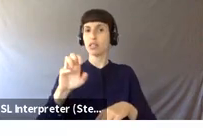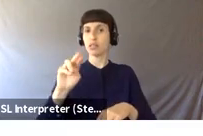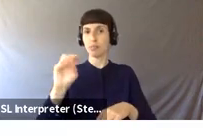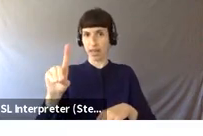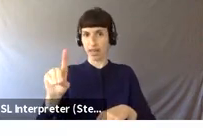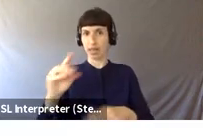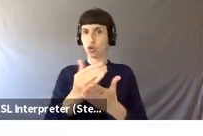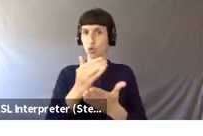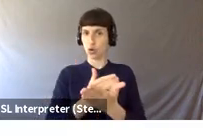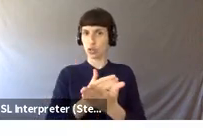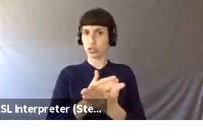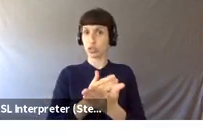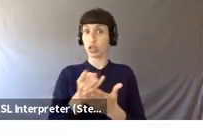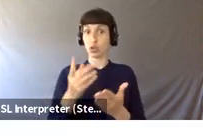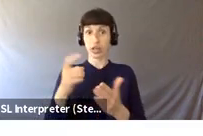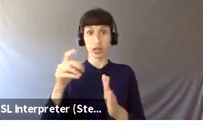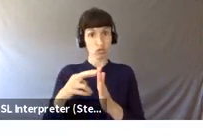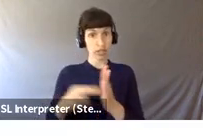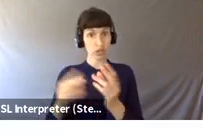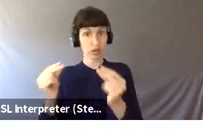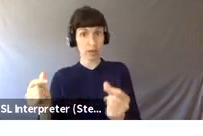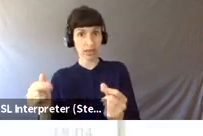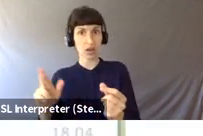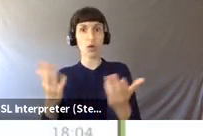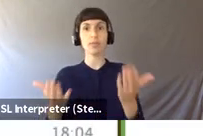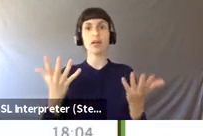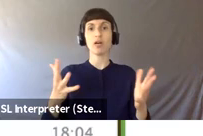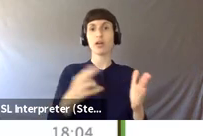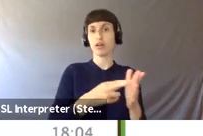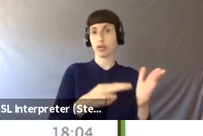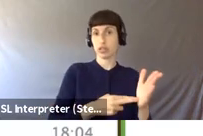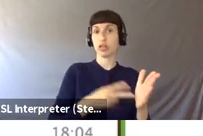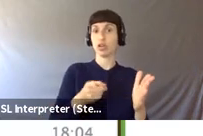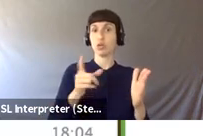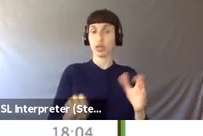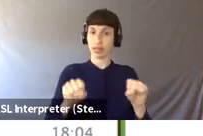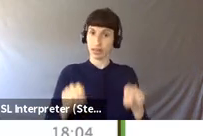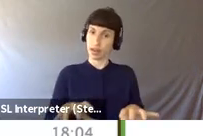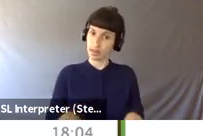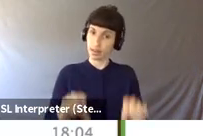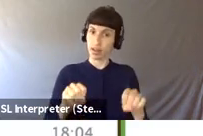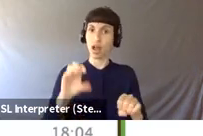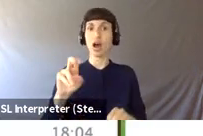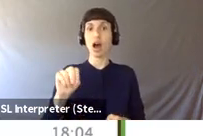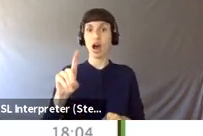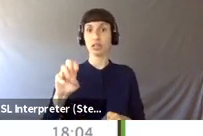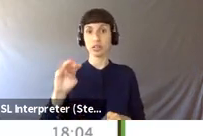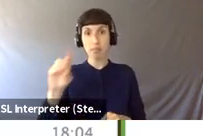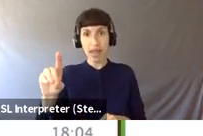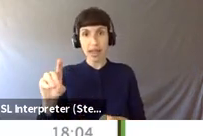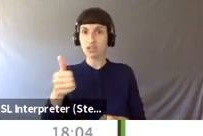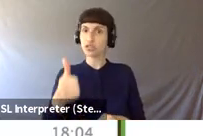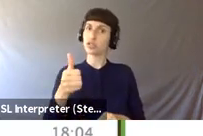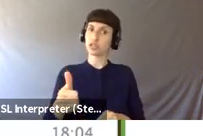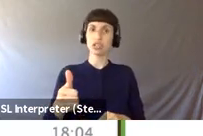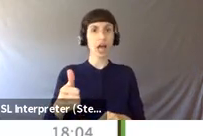registered for it, and you can take the on-demand, so you can go in at your own leisure and go at your own pace, and you could do a rewind